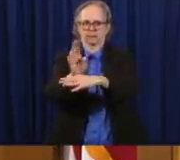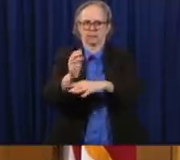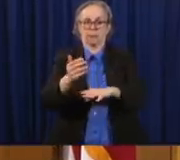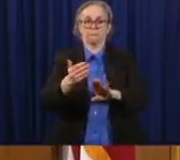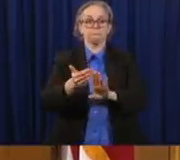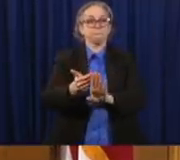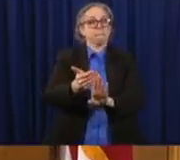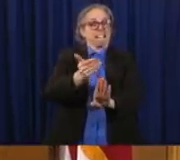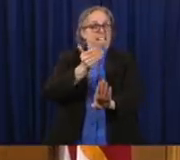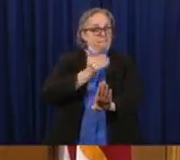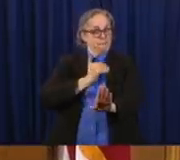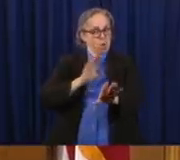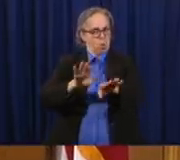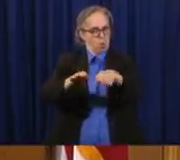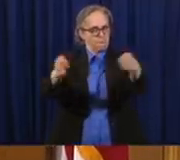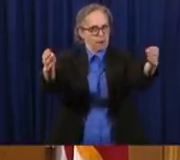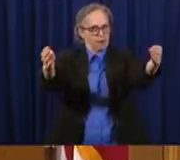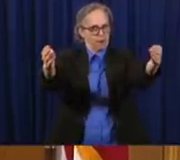back in.